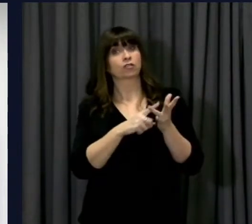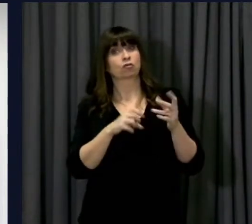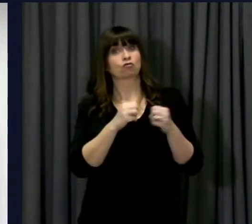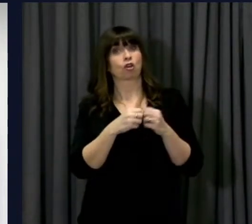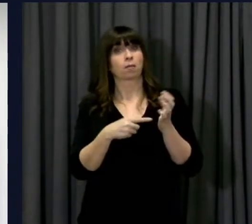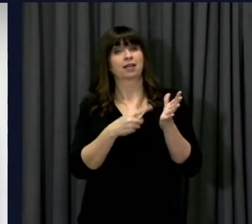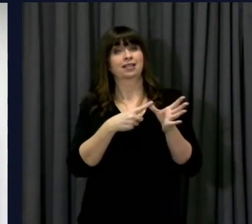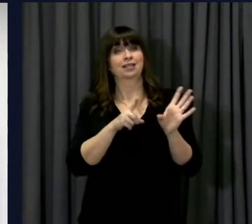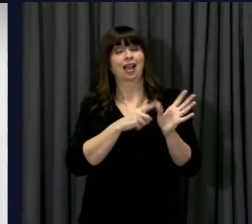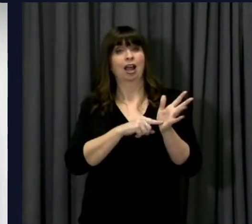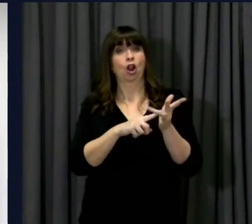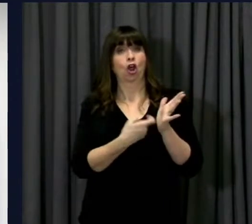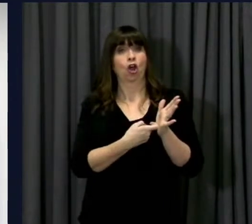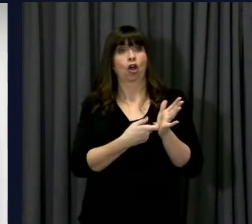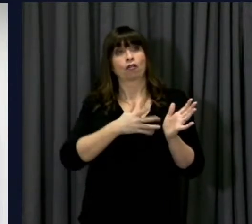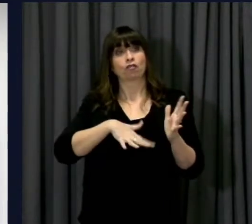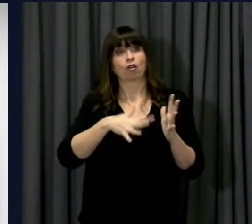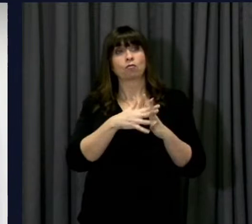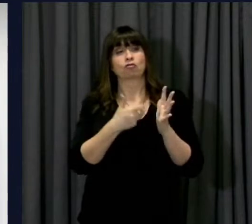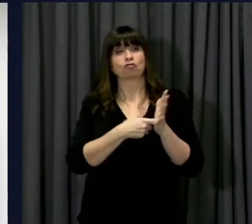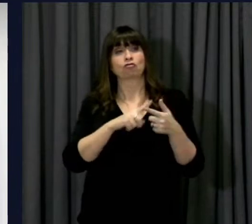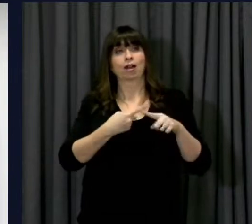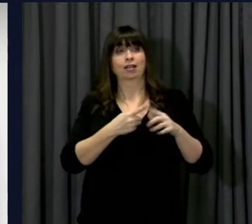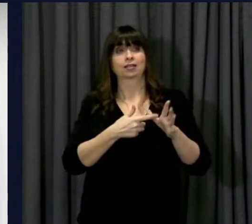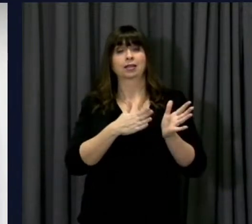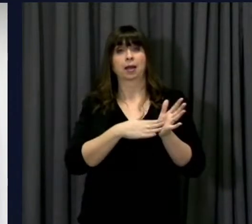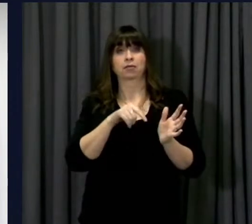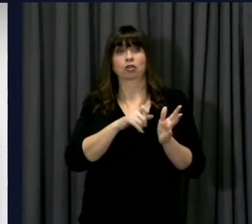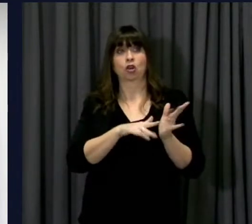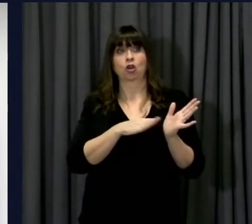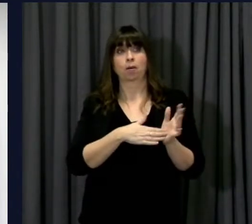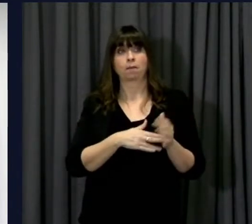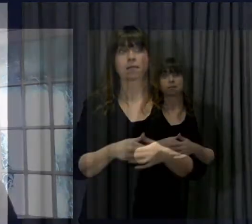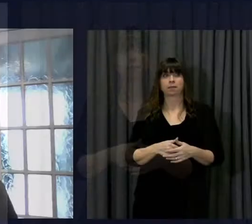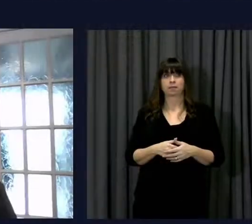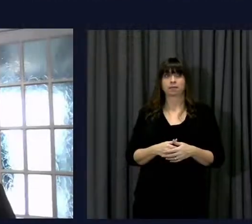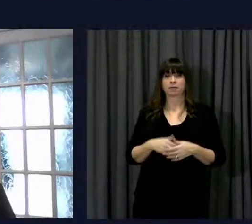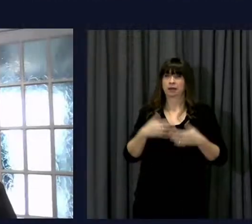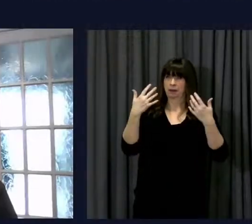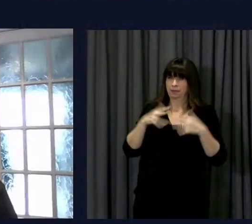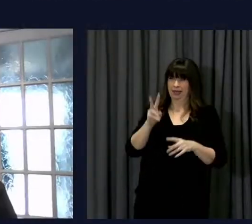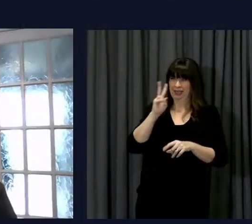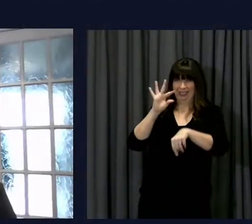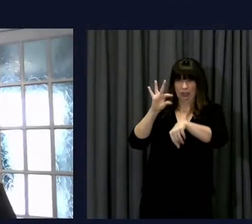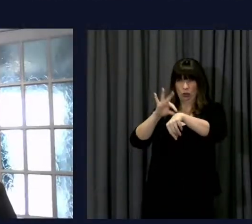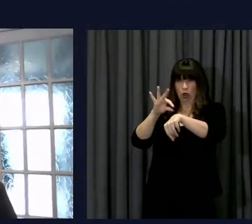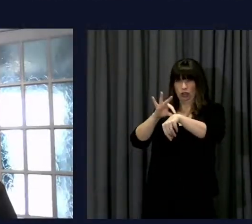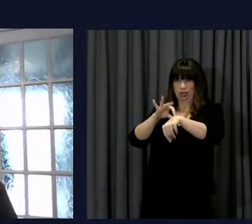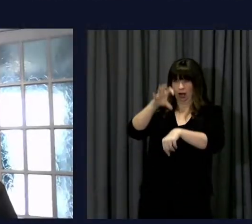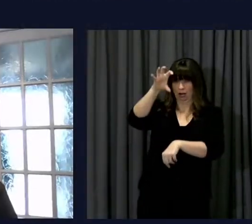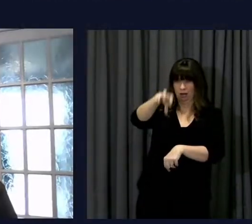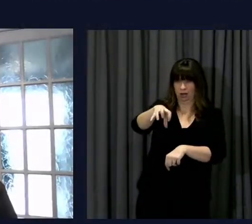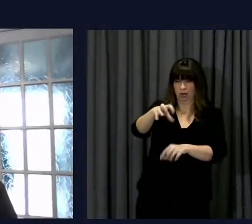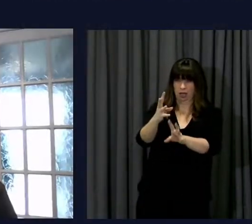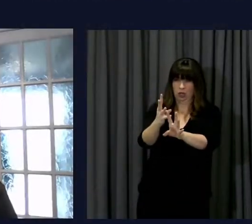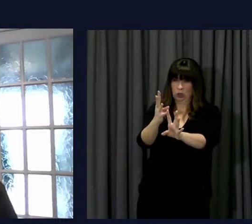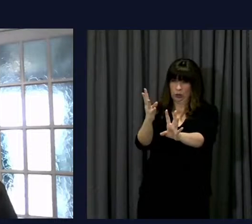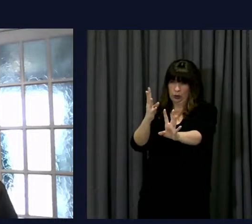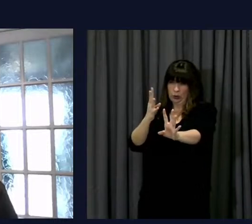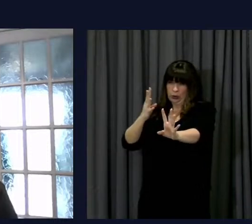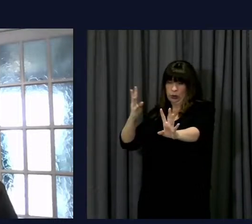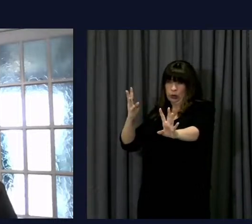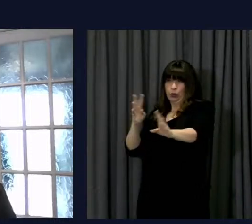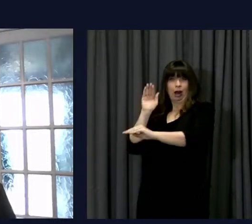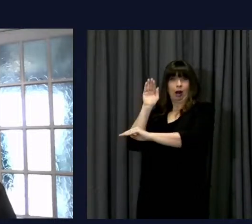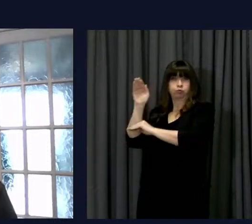from Wrexham.com. Good afternoon, Health Minister. We've been sent images locally of queues outside a GP surgery of those who, by definition, are older and higher